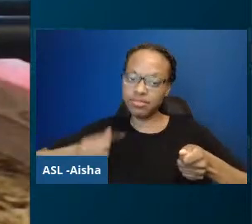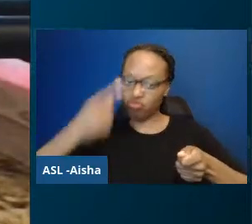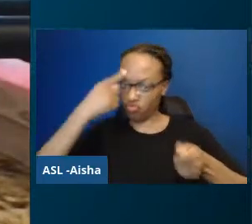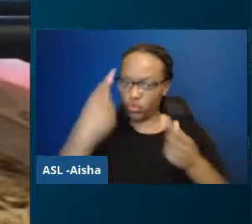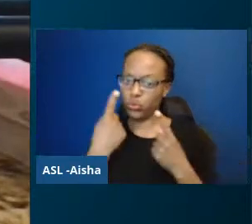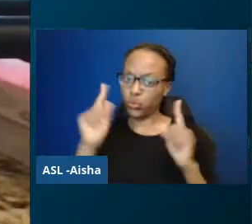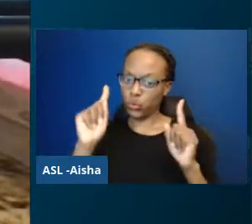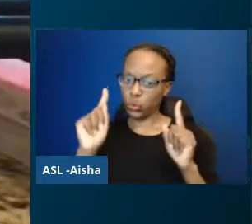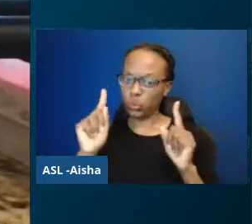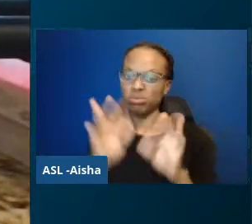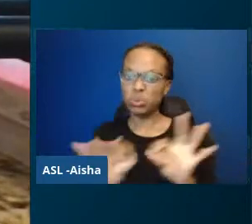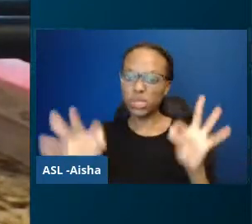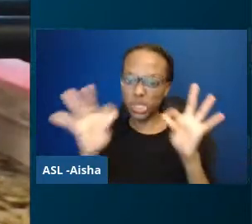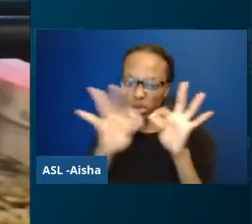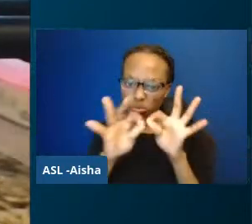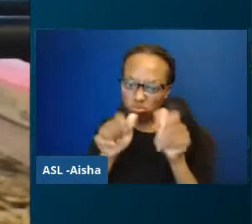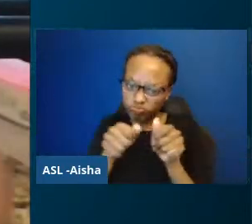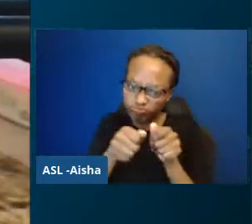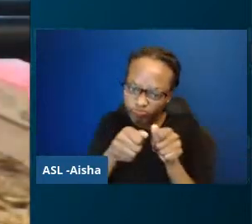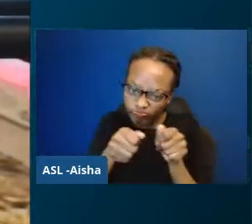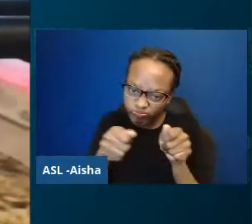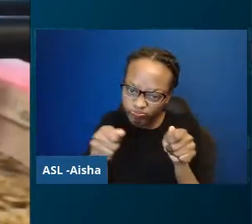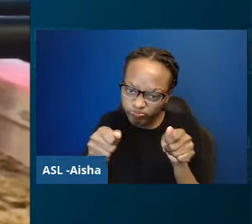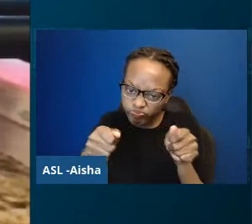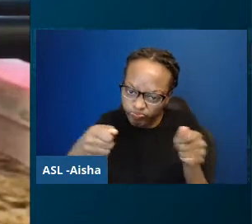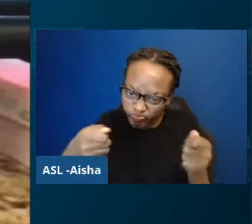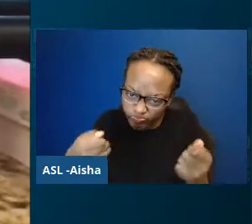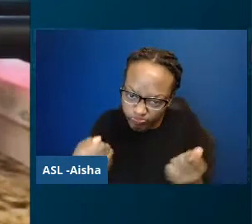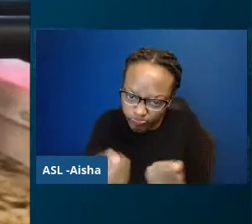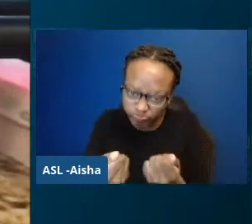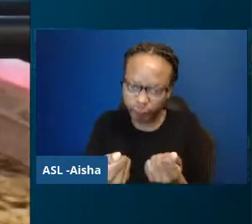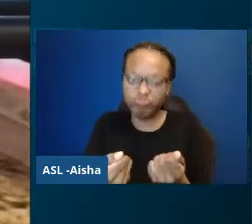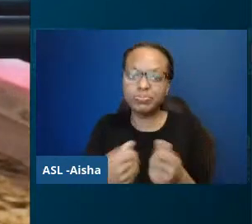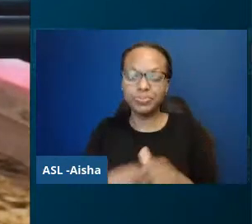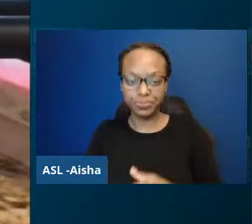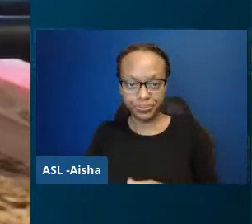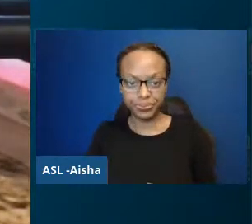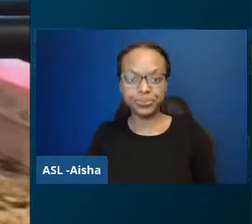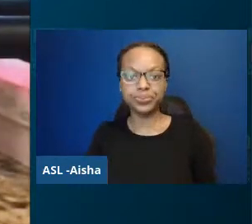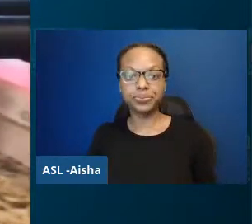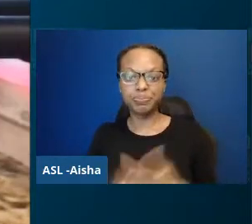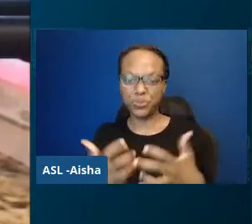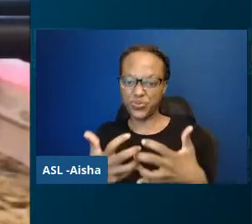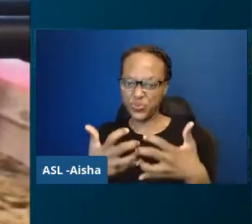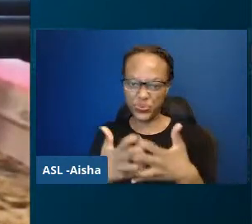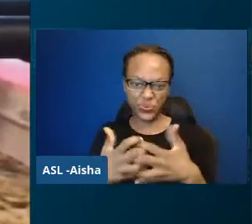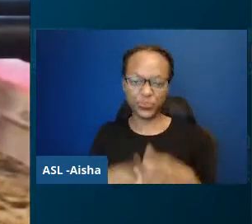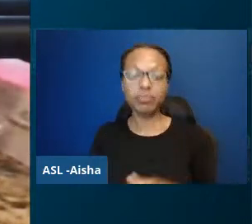you really want to get the plastic nice and wrapped. The first time I did this